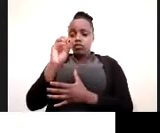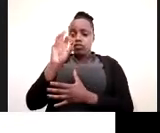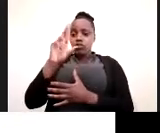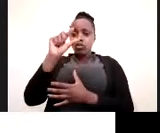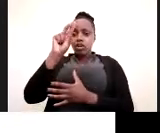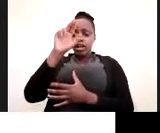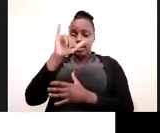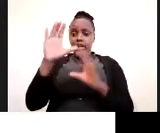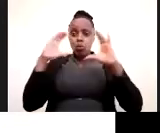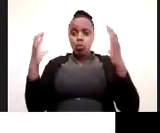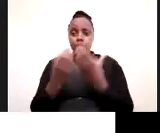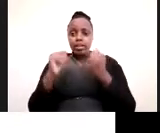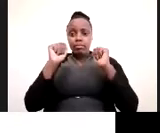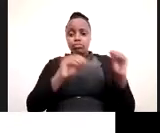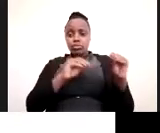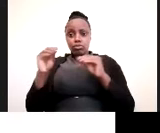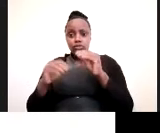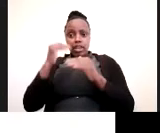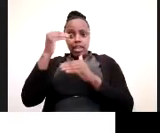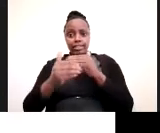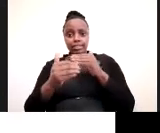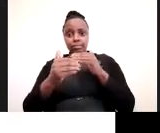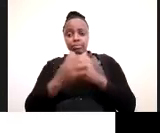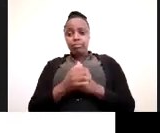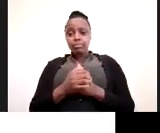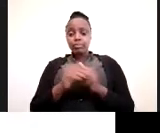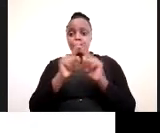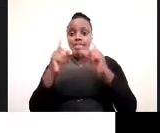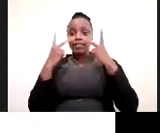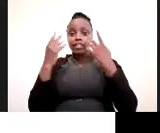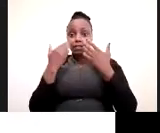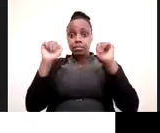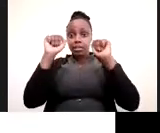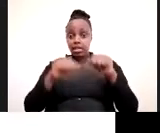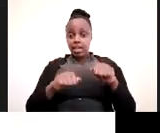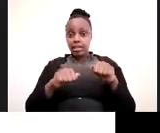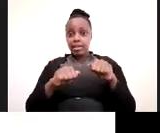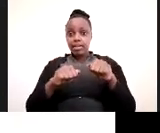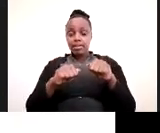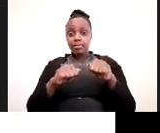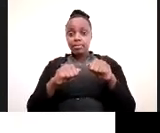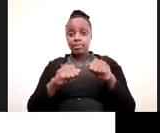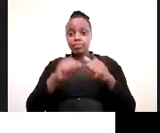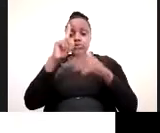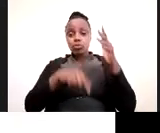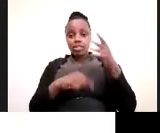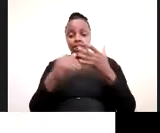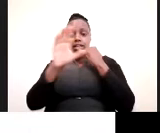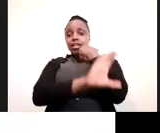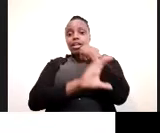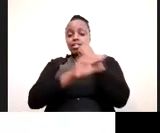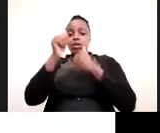world. You can move to the next one. As you can see, what are the countries